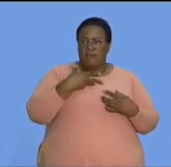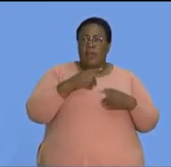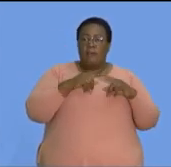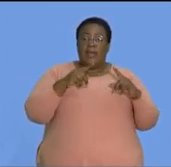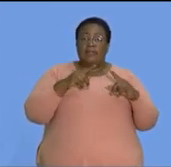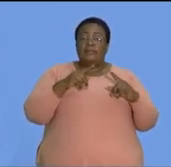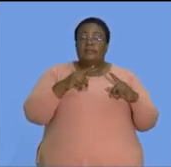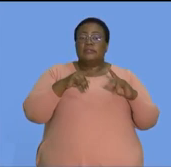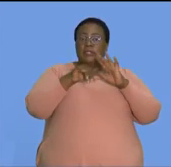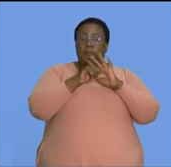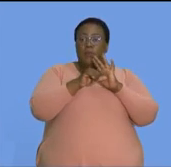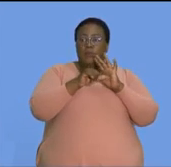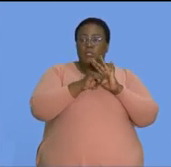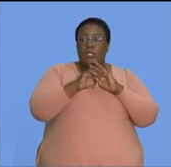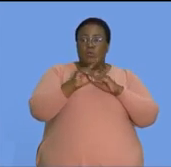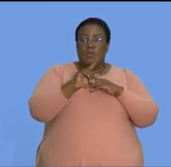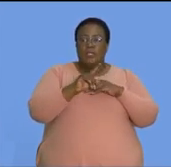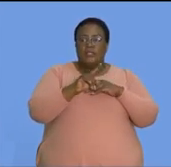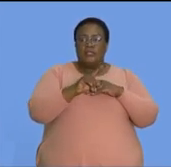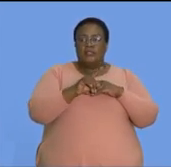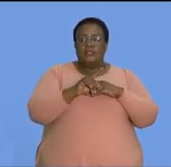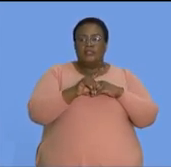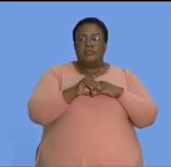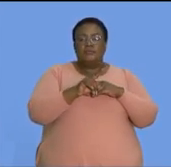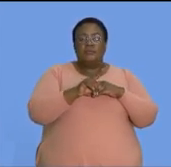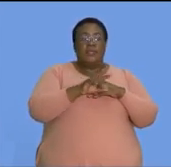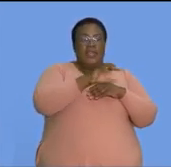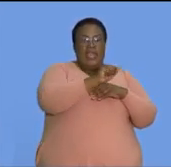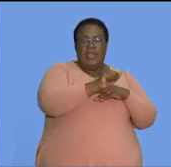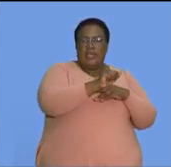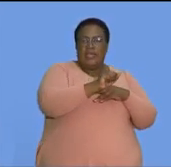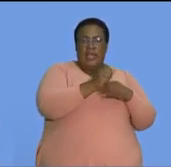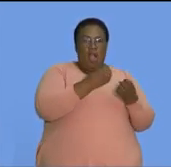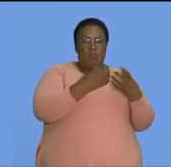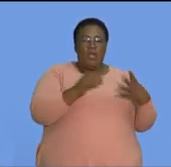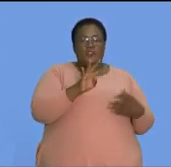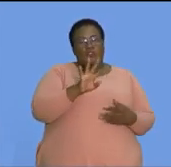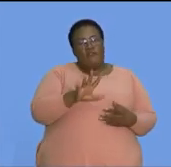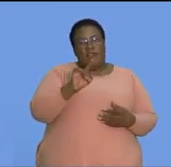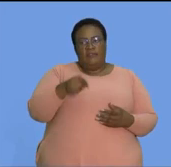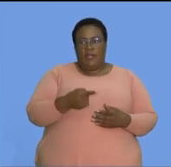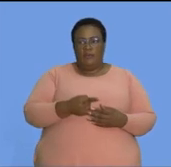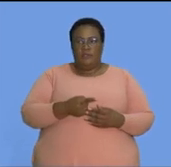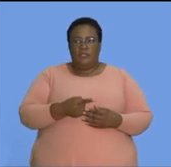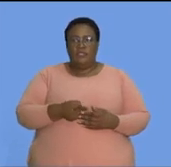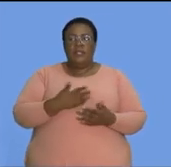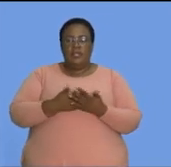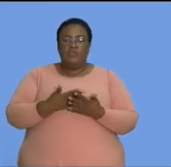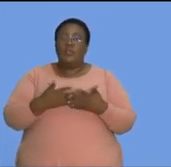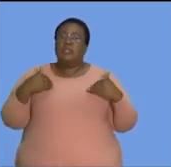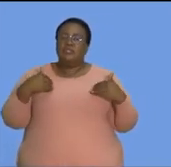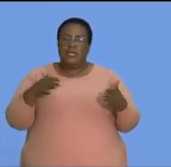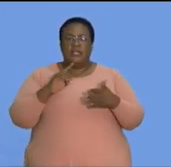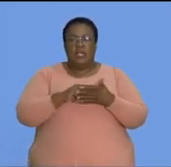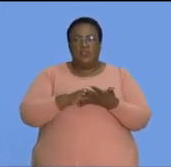the big idea here will be the A value, which must be the 45,000, and then you can then